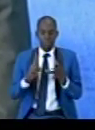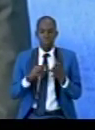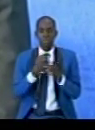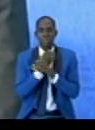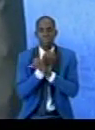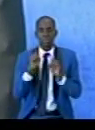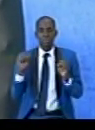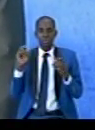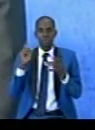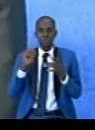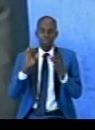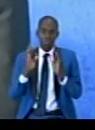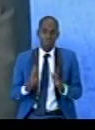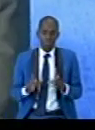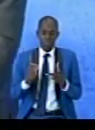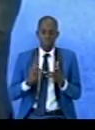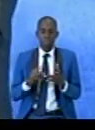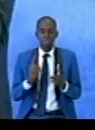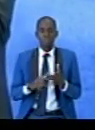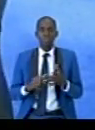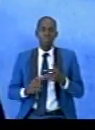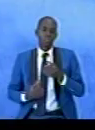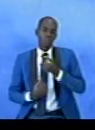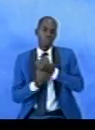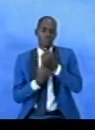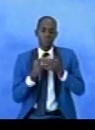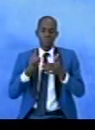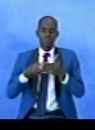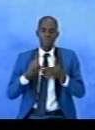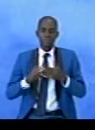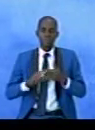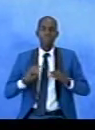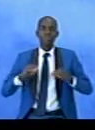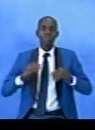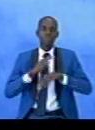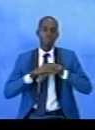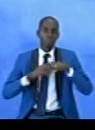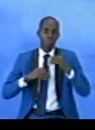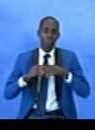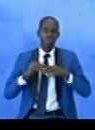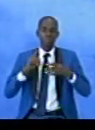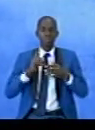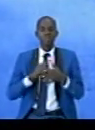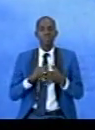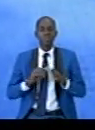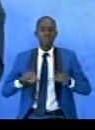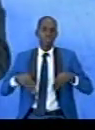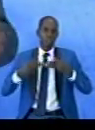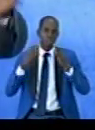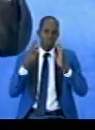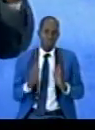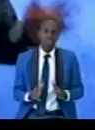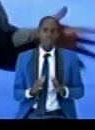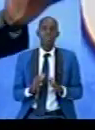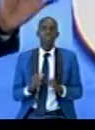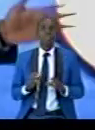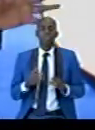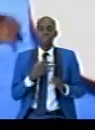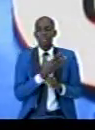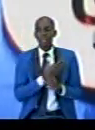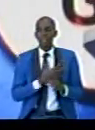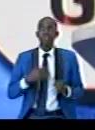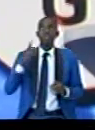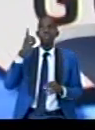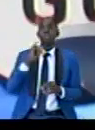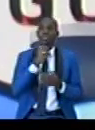is my succor, he is my supplier, he is my sanctifier, he is my substitute, and he